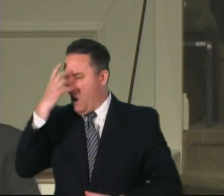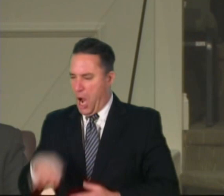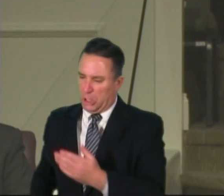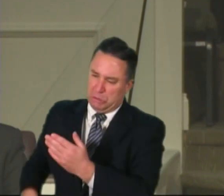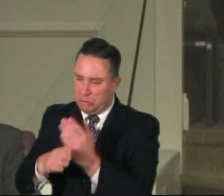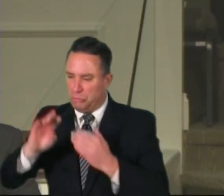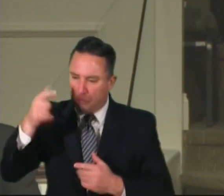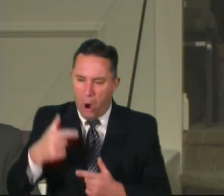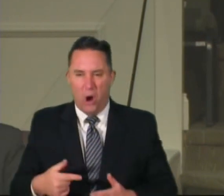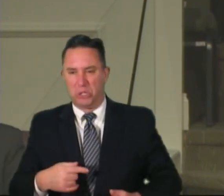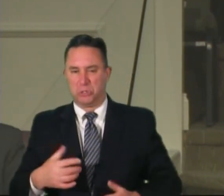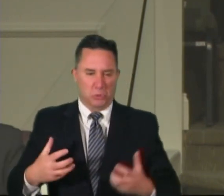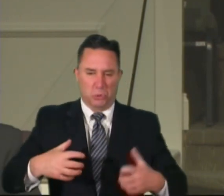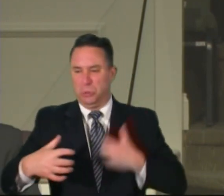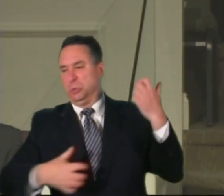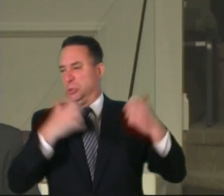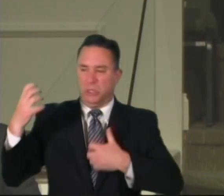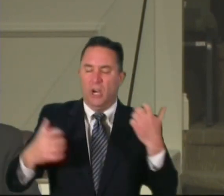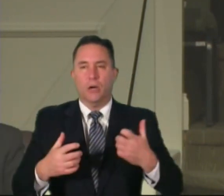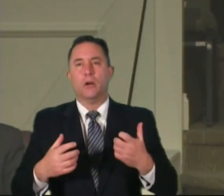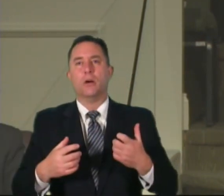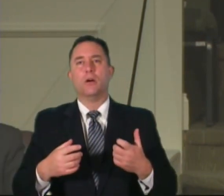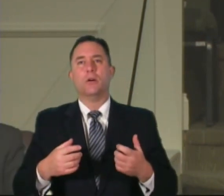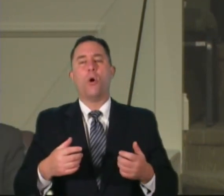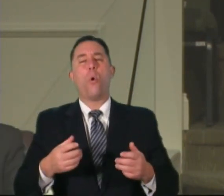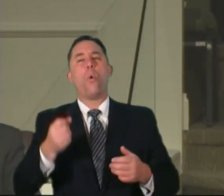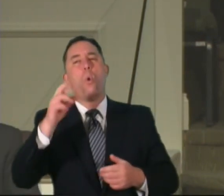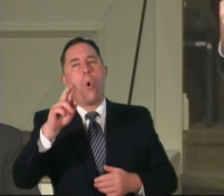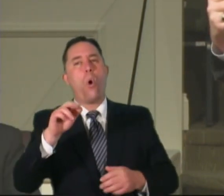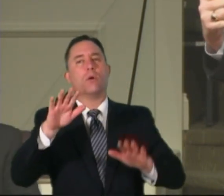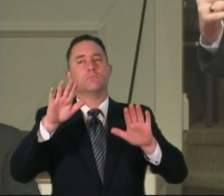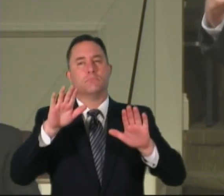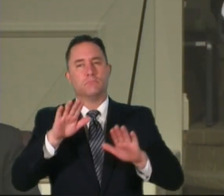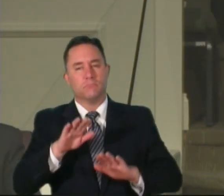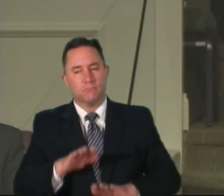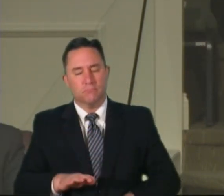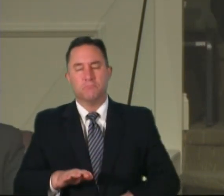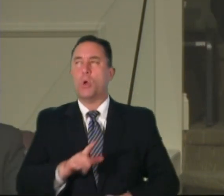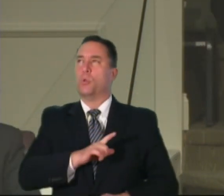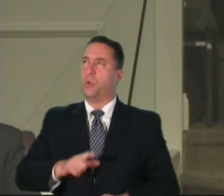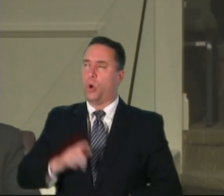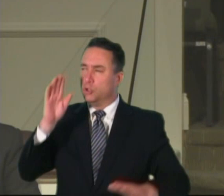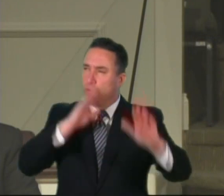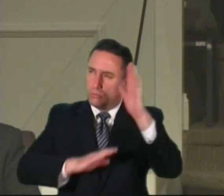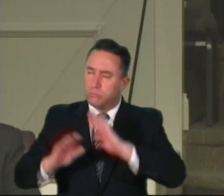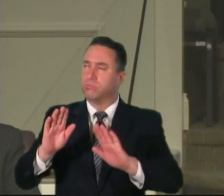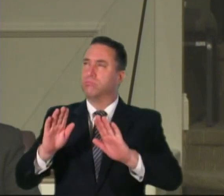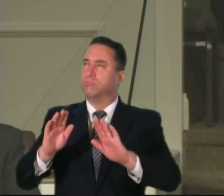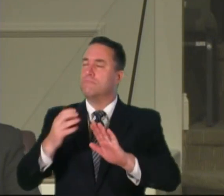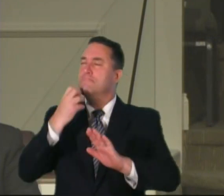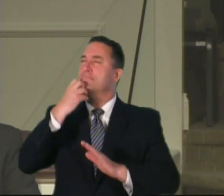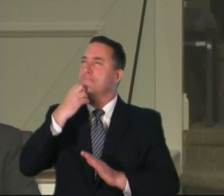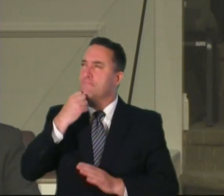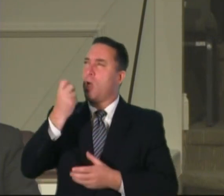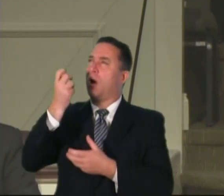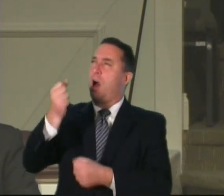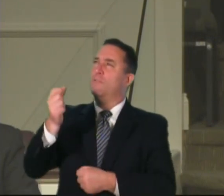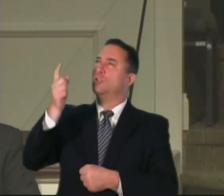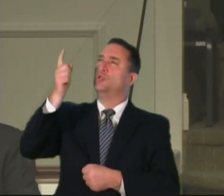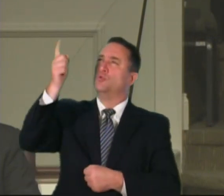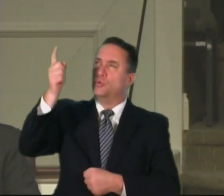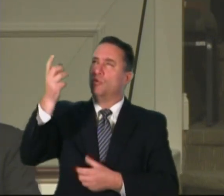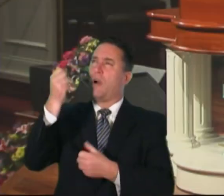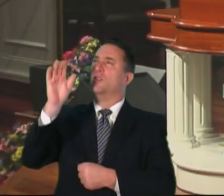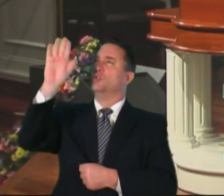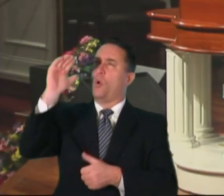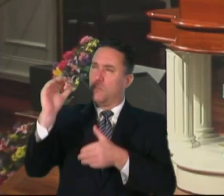excitement going because you're going through a storm, or you can decide, Lord, I'm going to embrace this. I'm going to have confidence in you, confidence